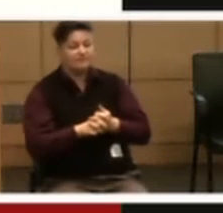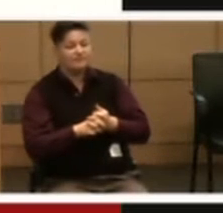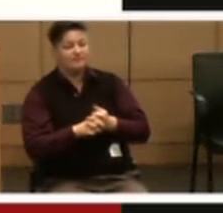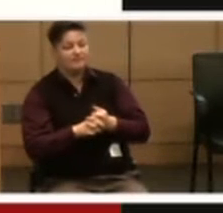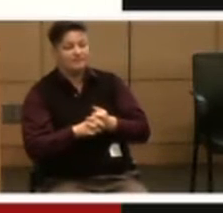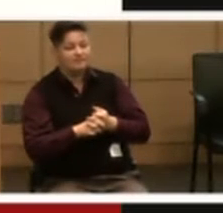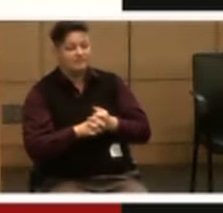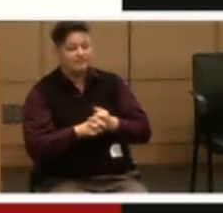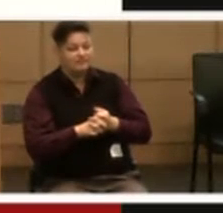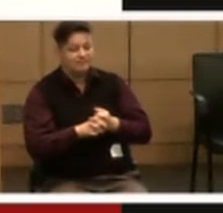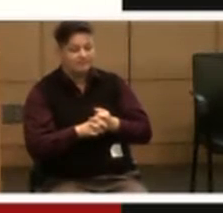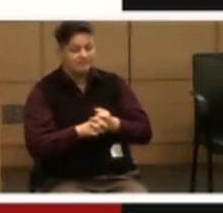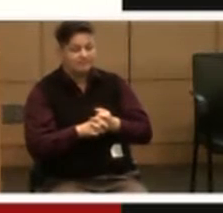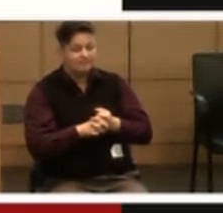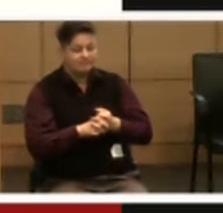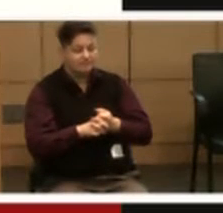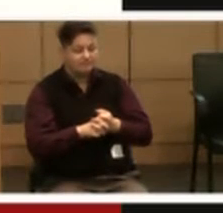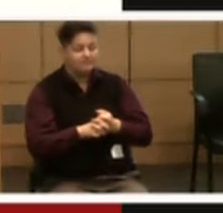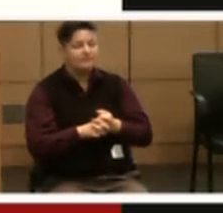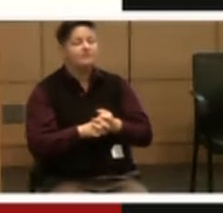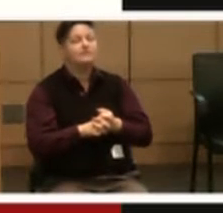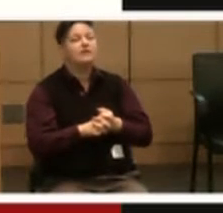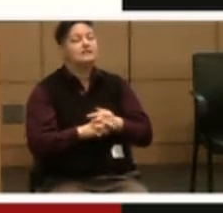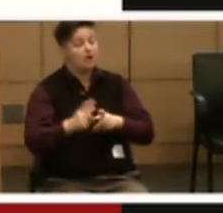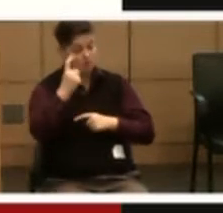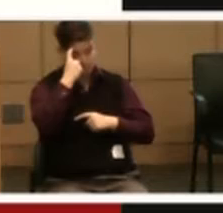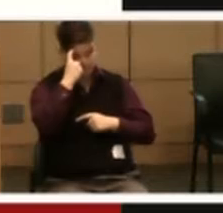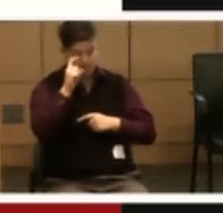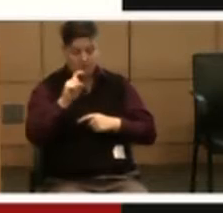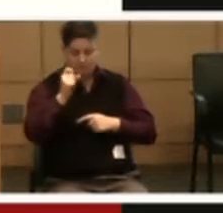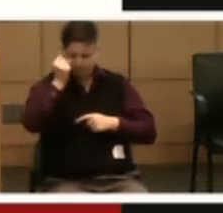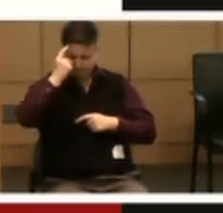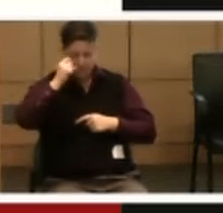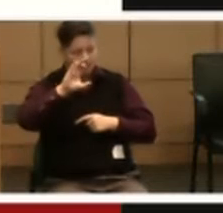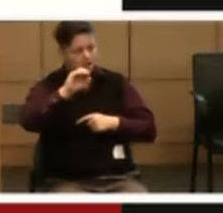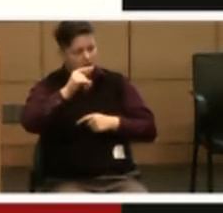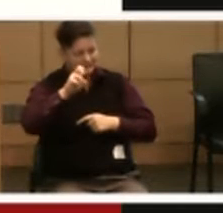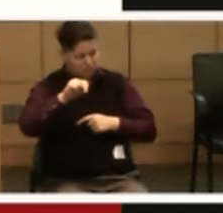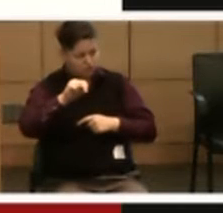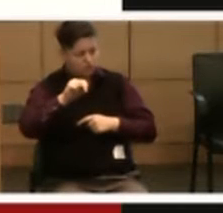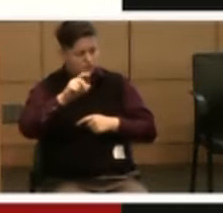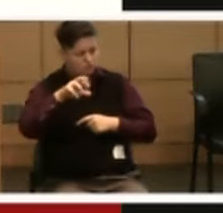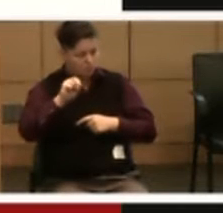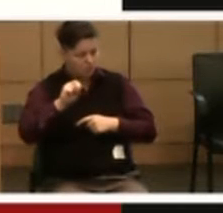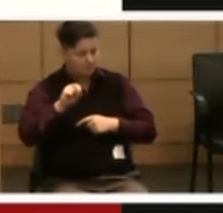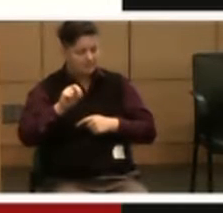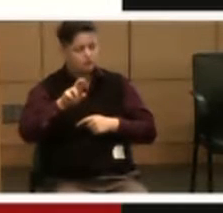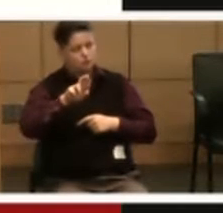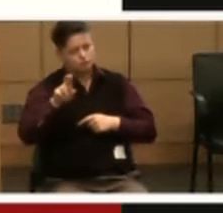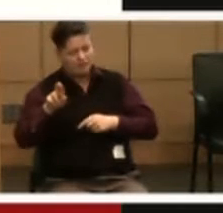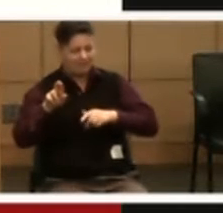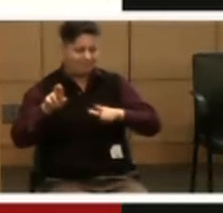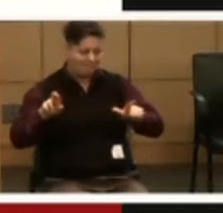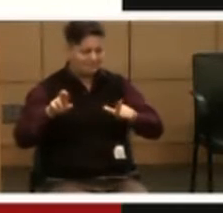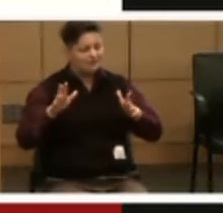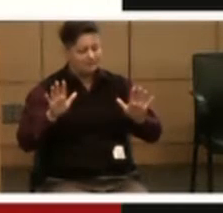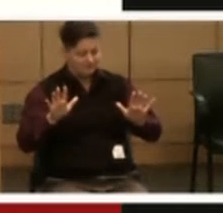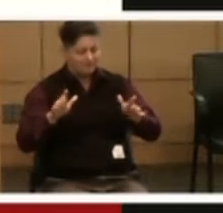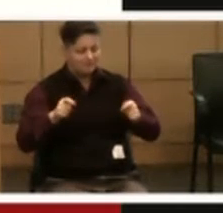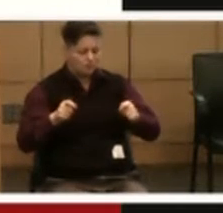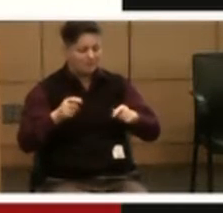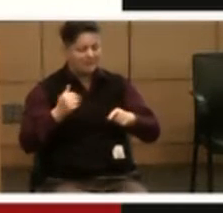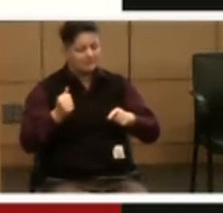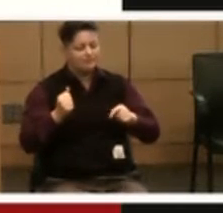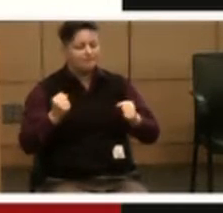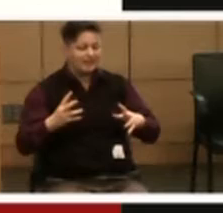And when we looked at cognition scores, this just shows the right, left, and controls, just because there's a lot of people who had concerns that